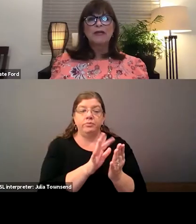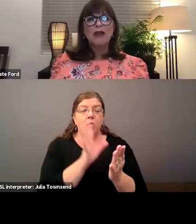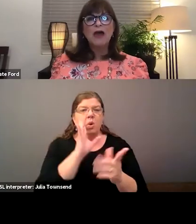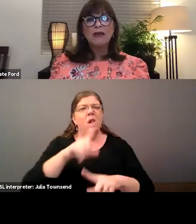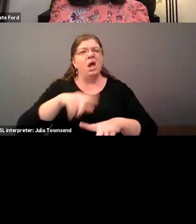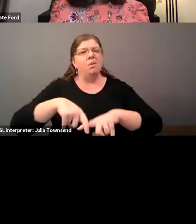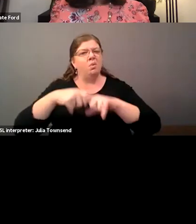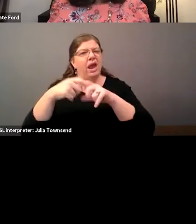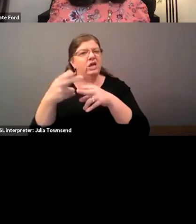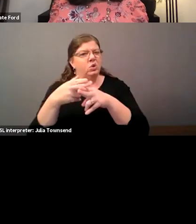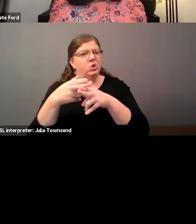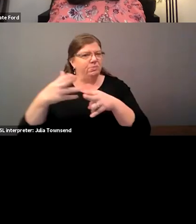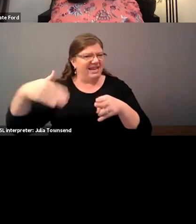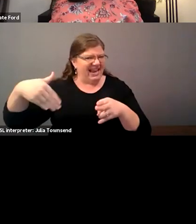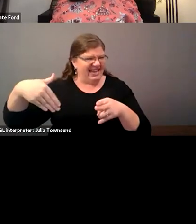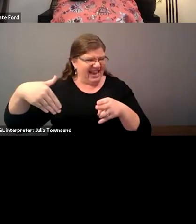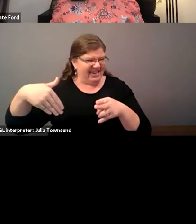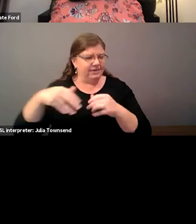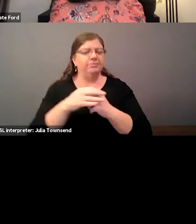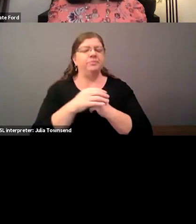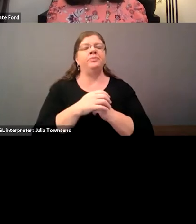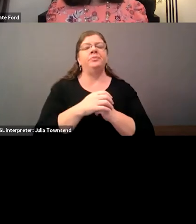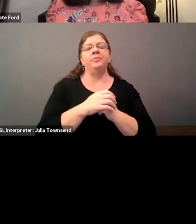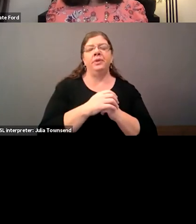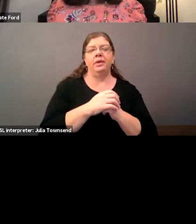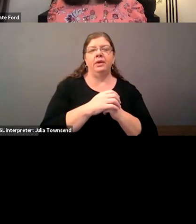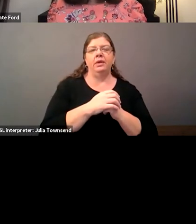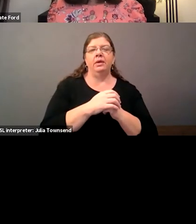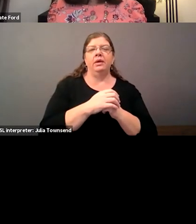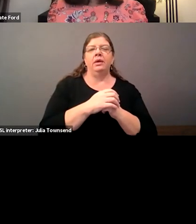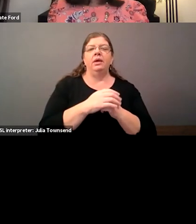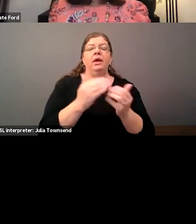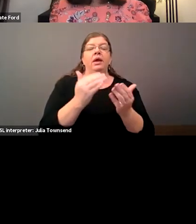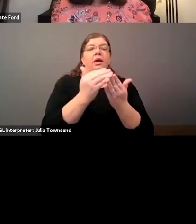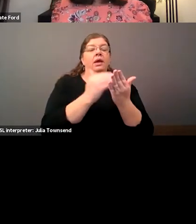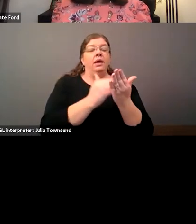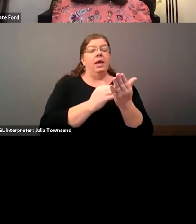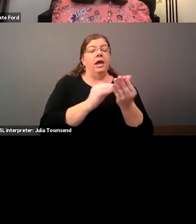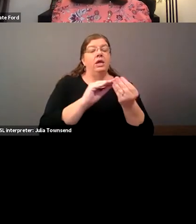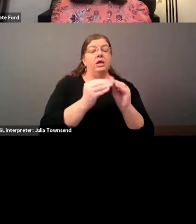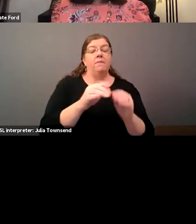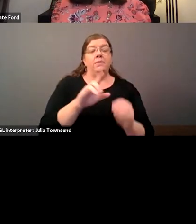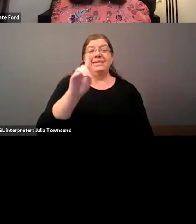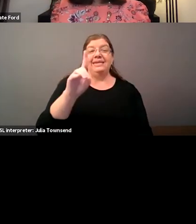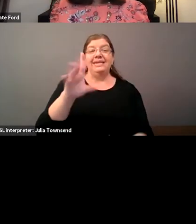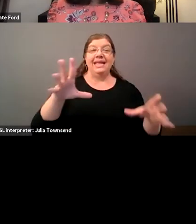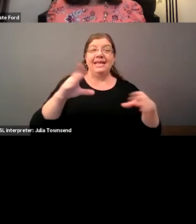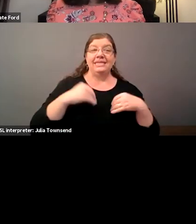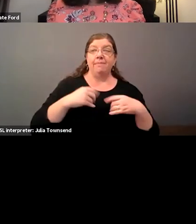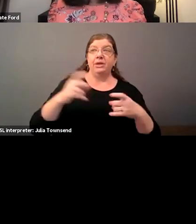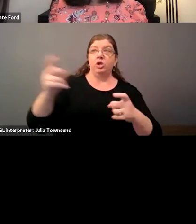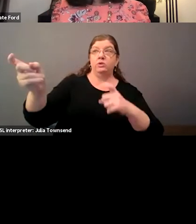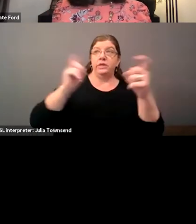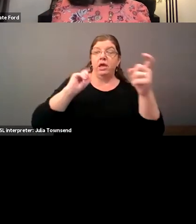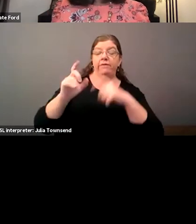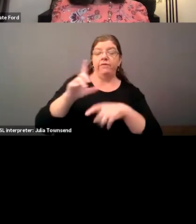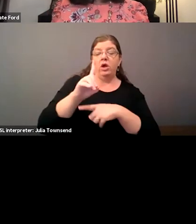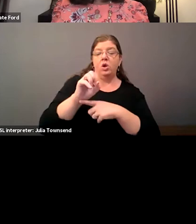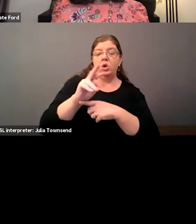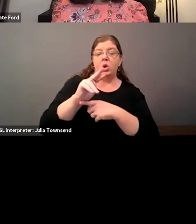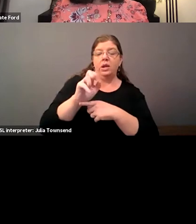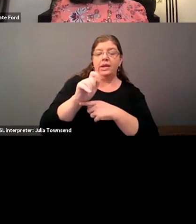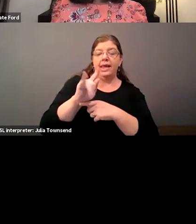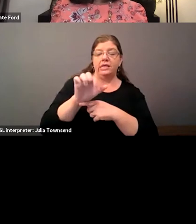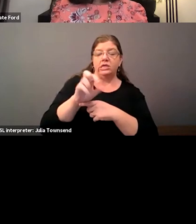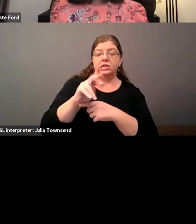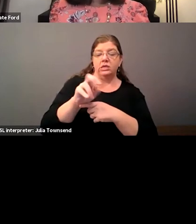while but not now and i'd like to go to item number d the acceptance of donations and the we are looking at